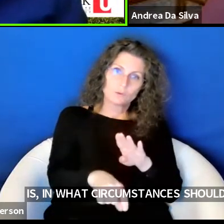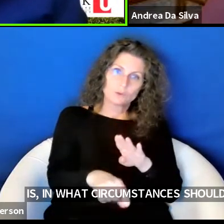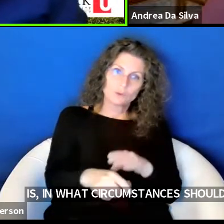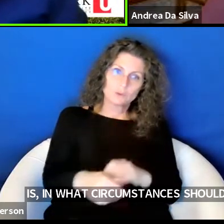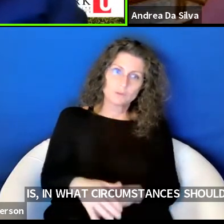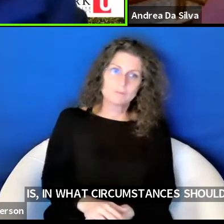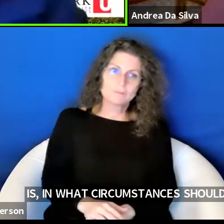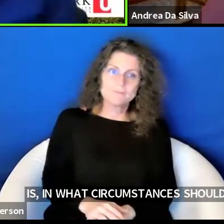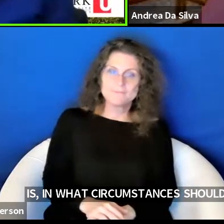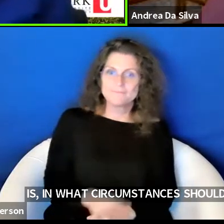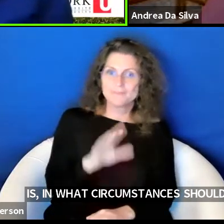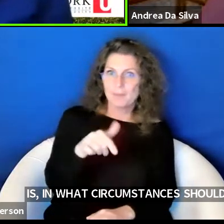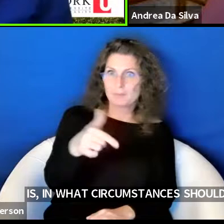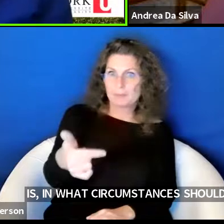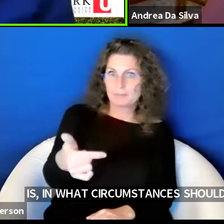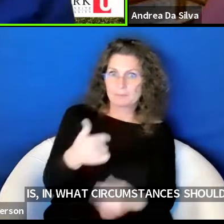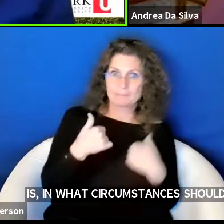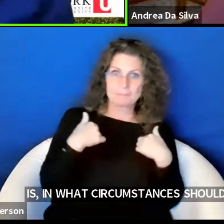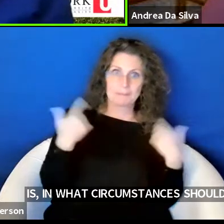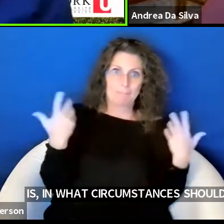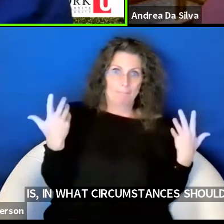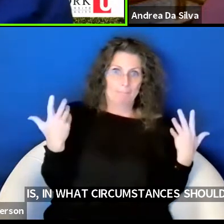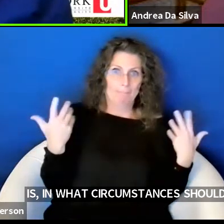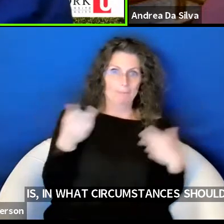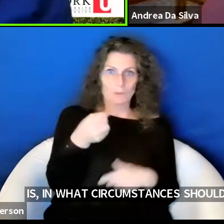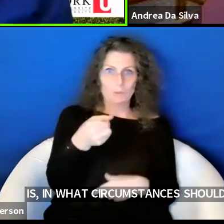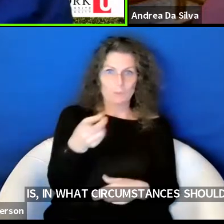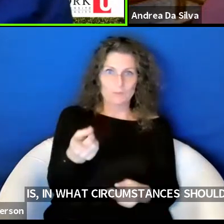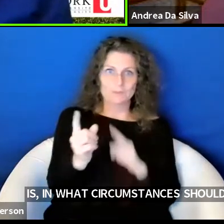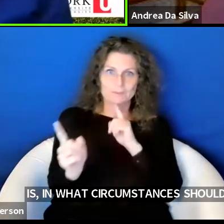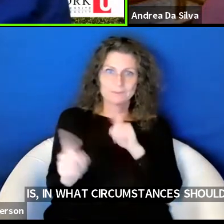Andrea, that one I'm going to hand over to you.